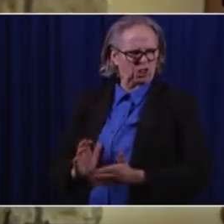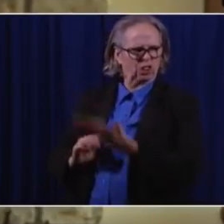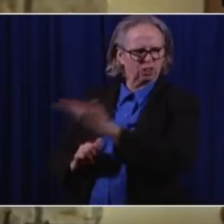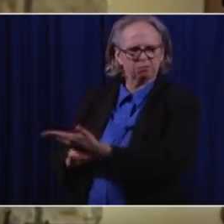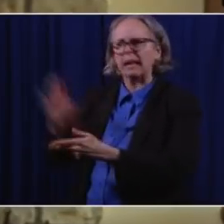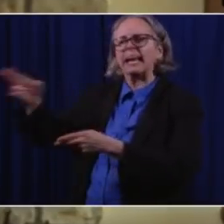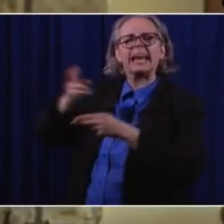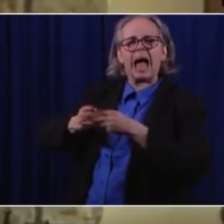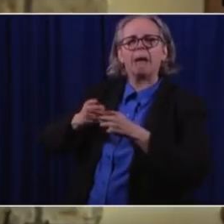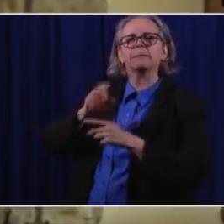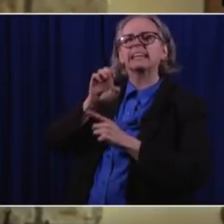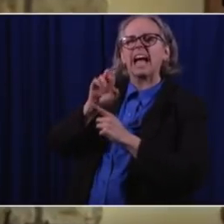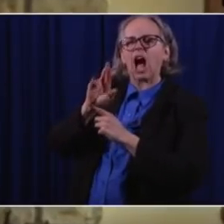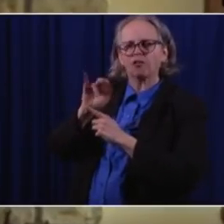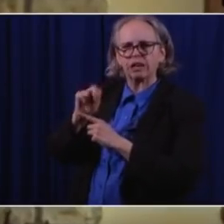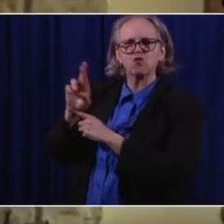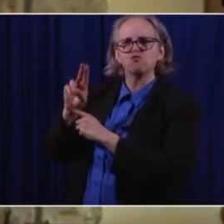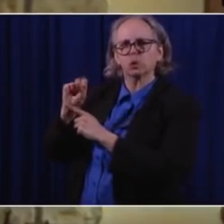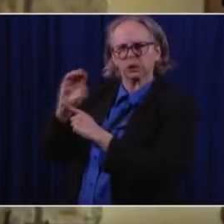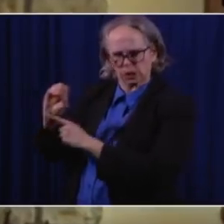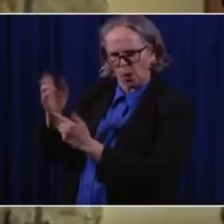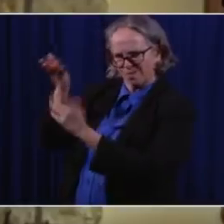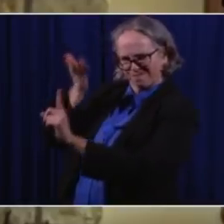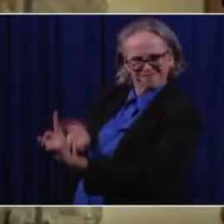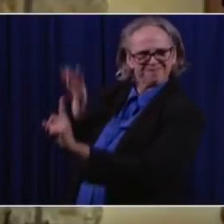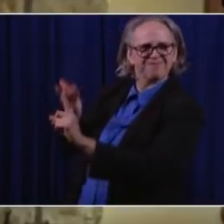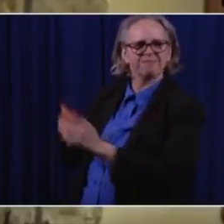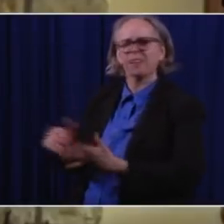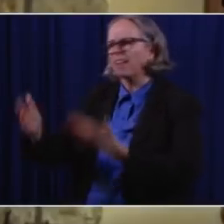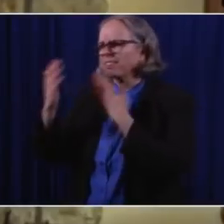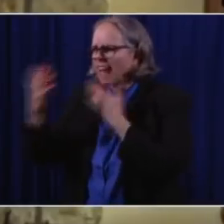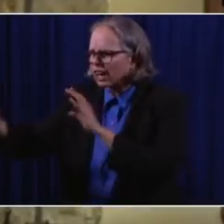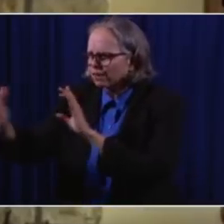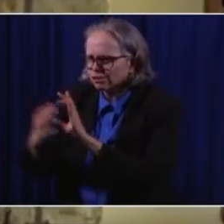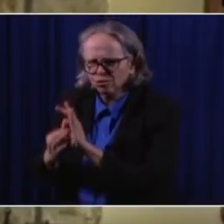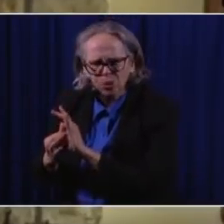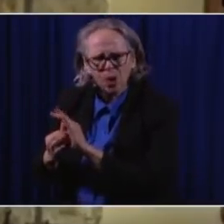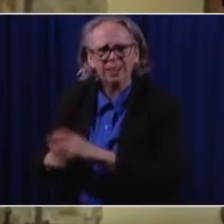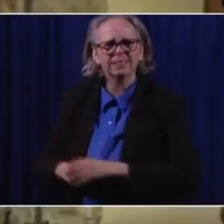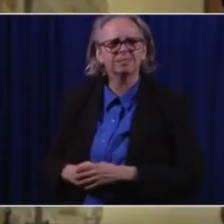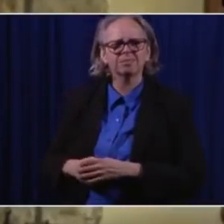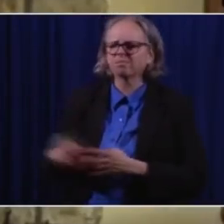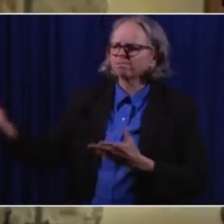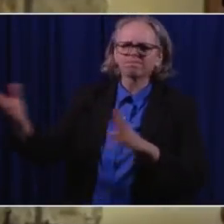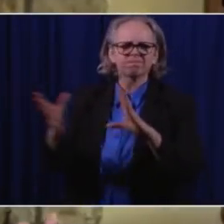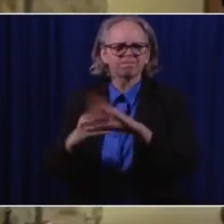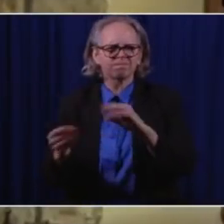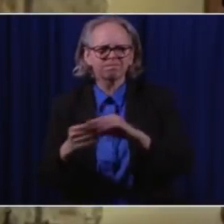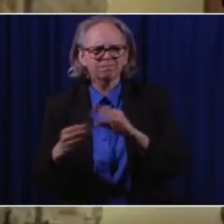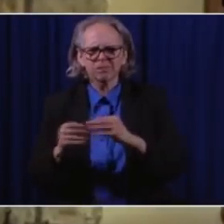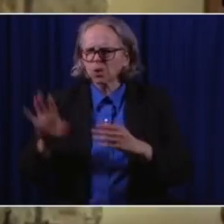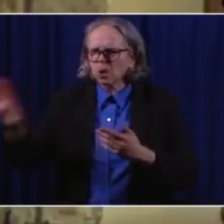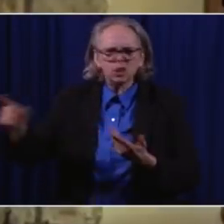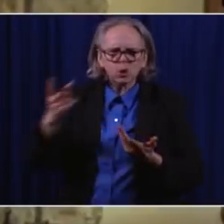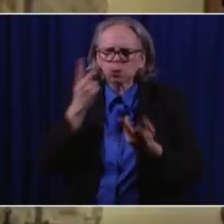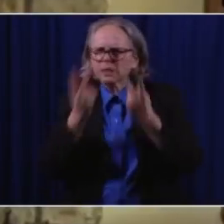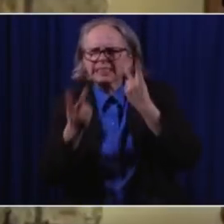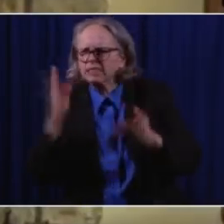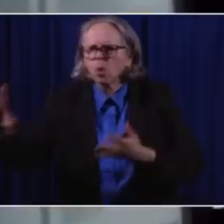you very, very much for joining us. We appreciate it. Tell us a little bit about what you're seeing. Thank